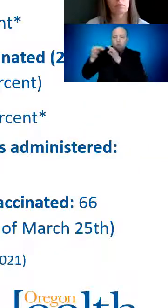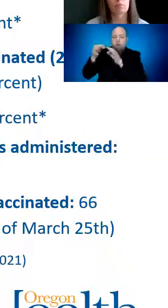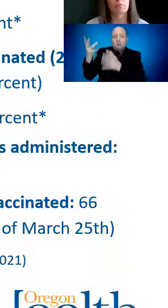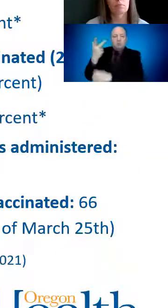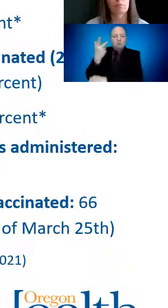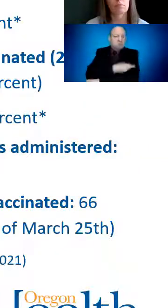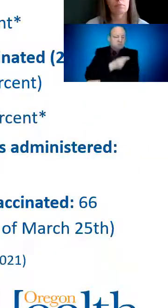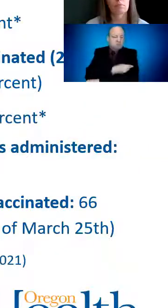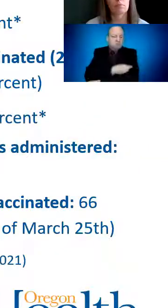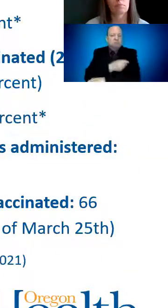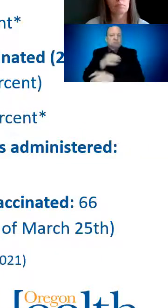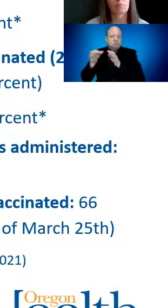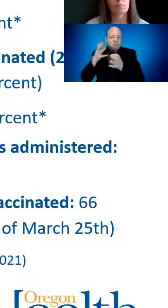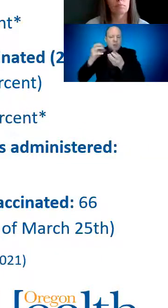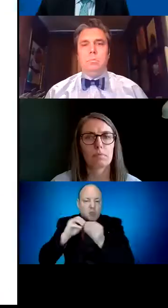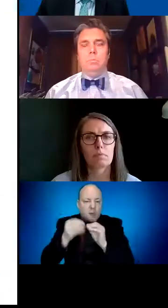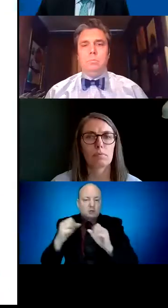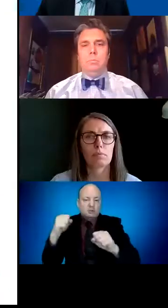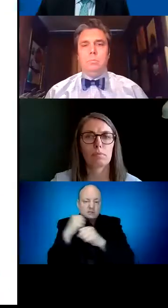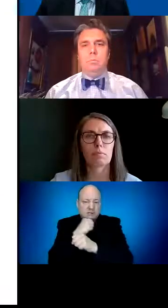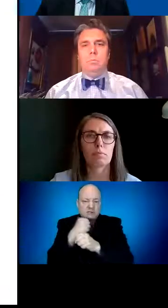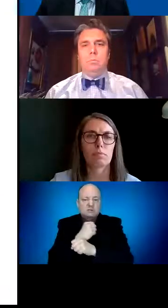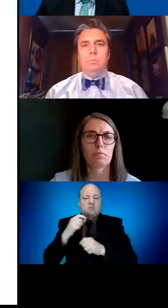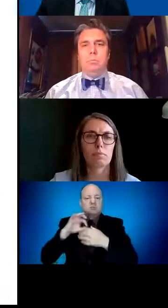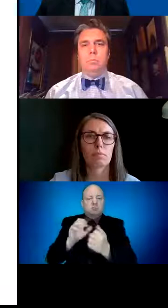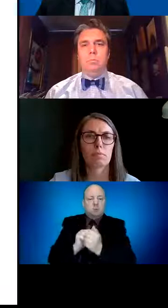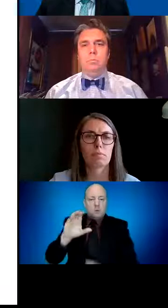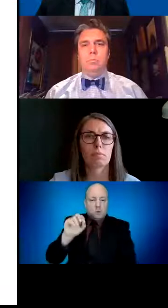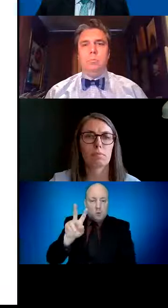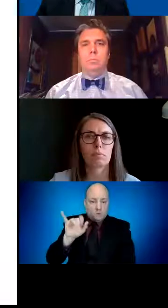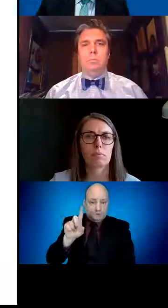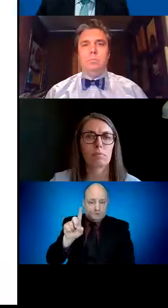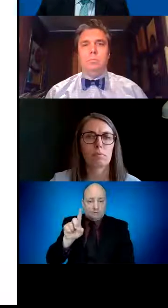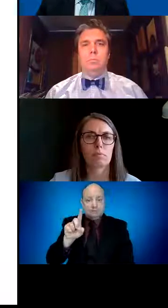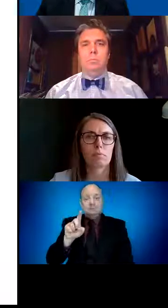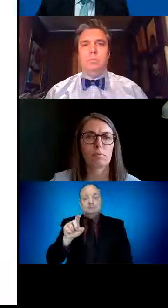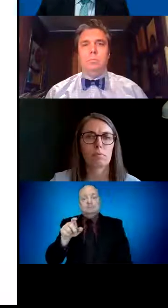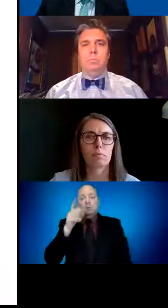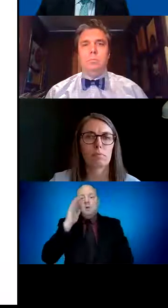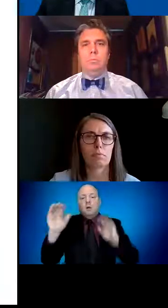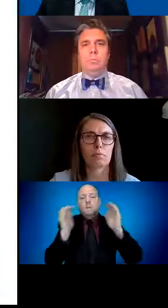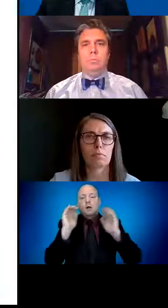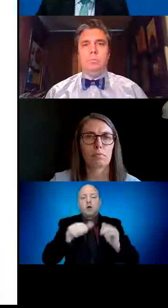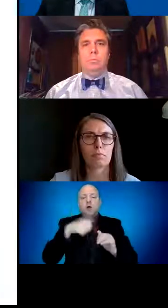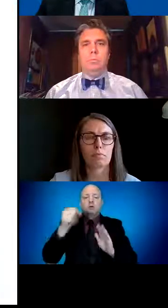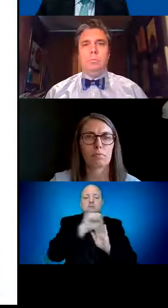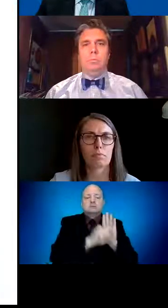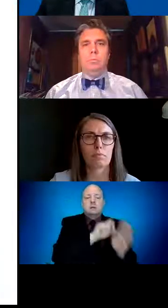where we stand in relation to the rest of the nation in testing, and our COVID-19 positivity rate. Then we'll be happy to take your questions.